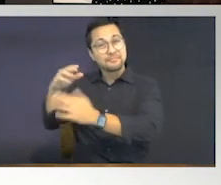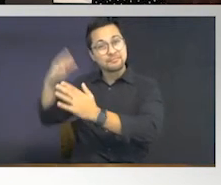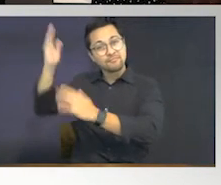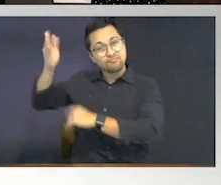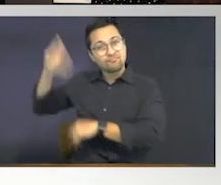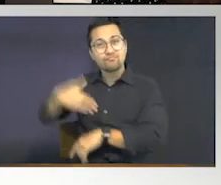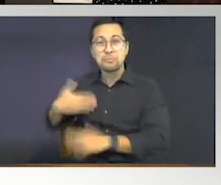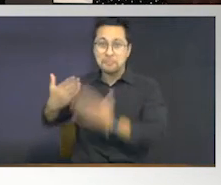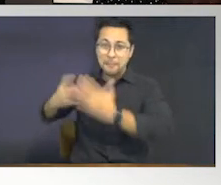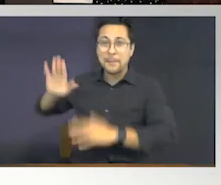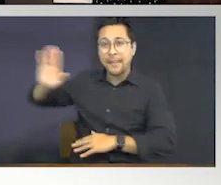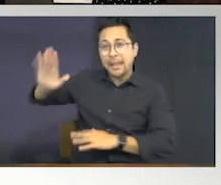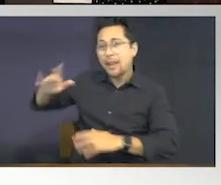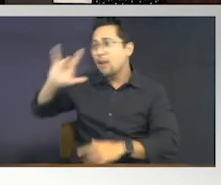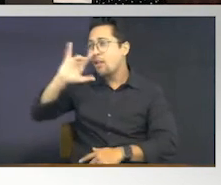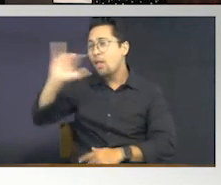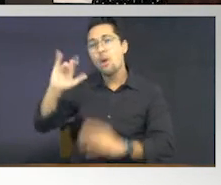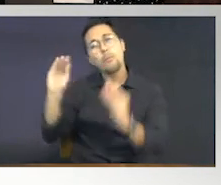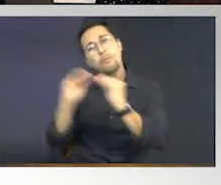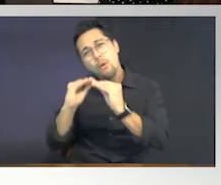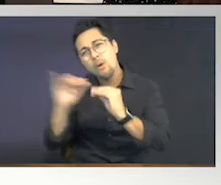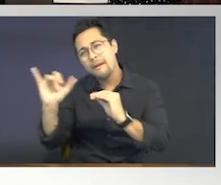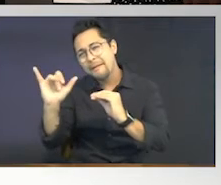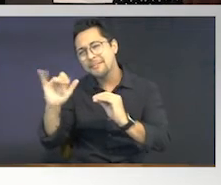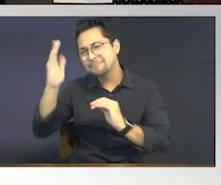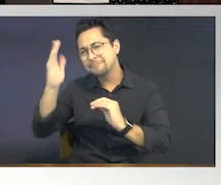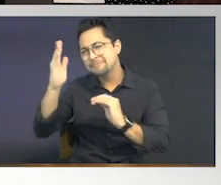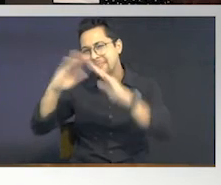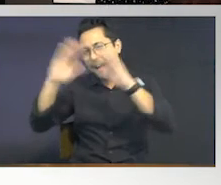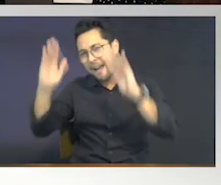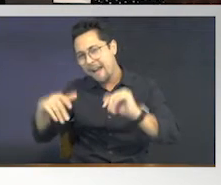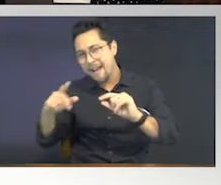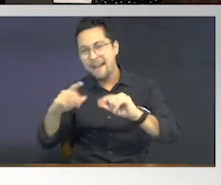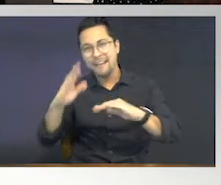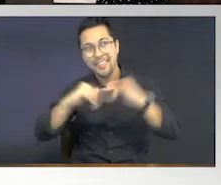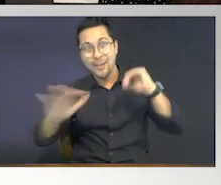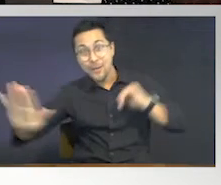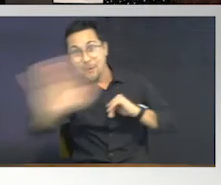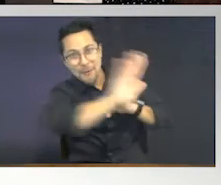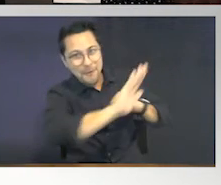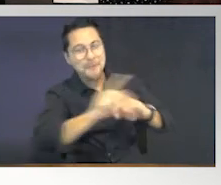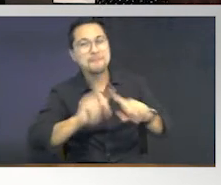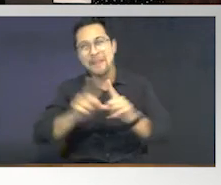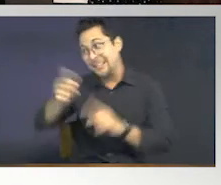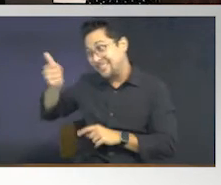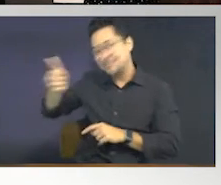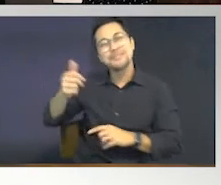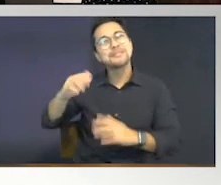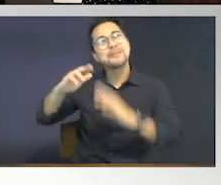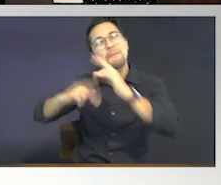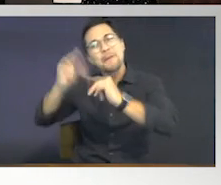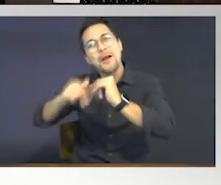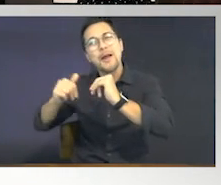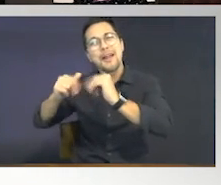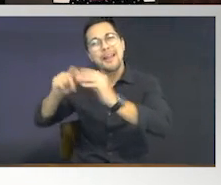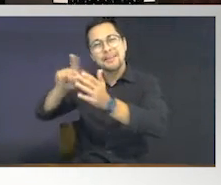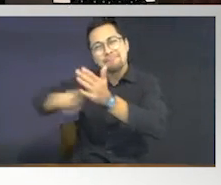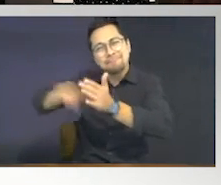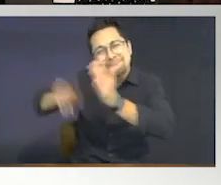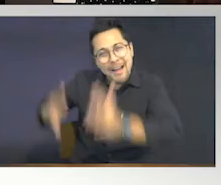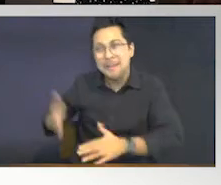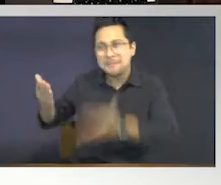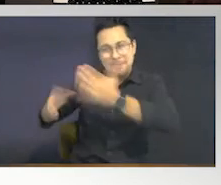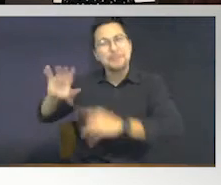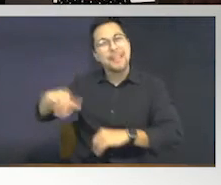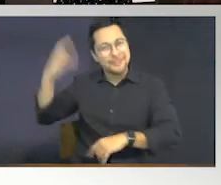probably why his looks more like a house than everybody else's. But he's also a building inspector, so that's probably why